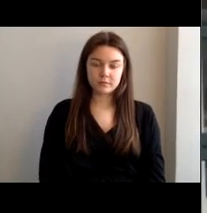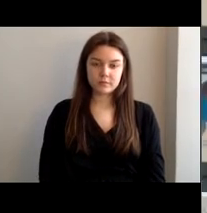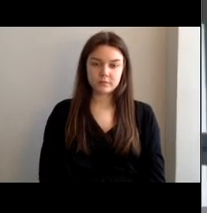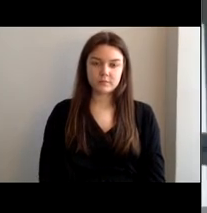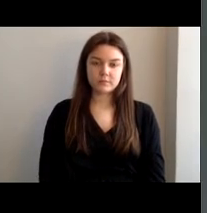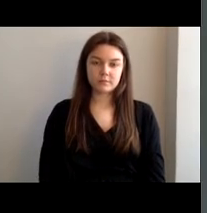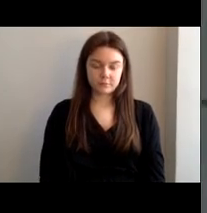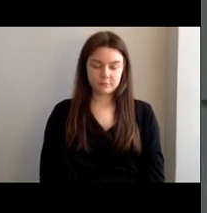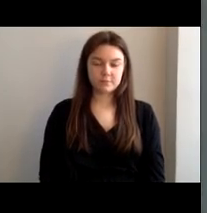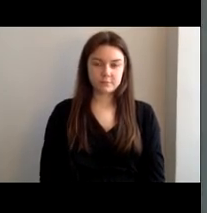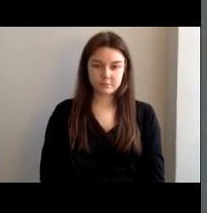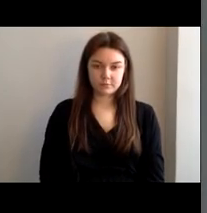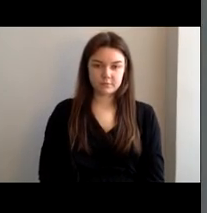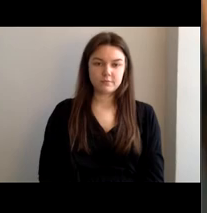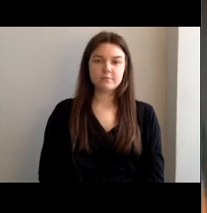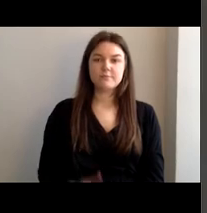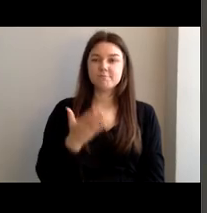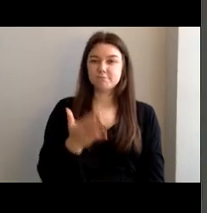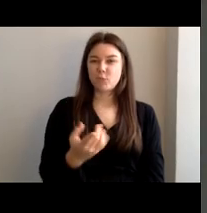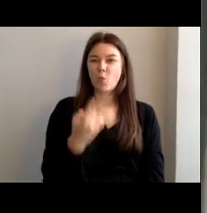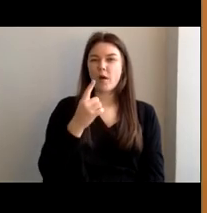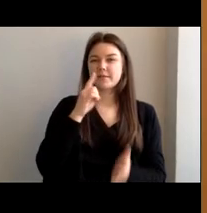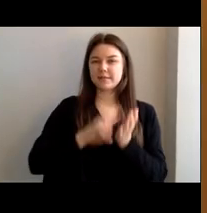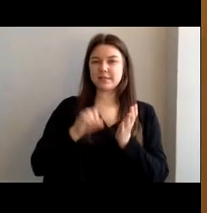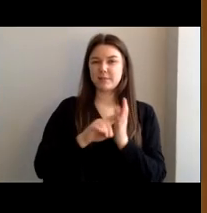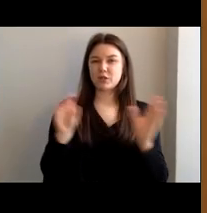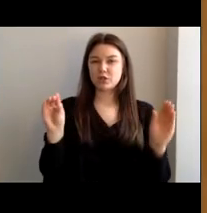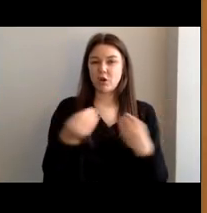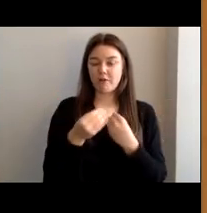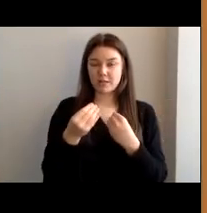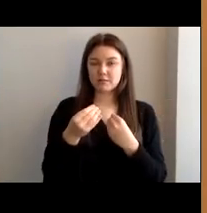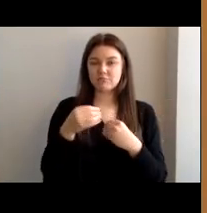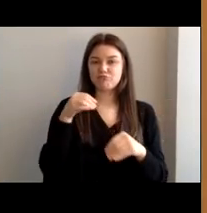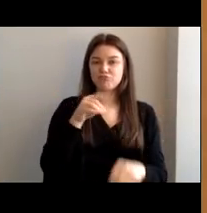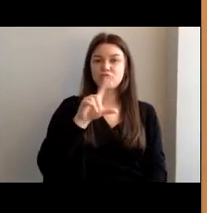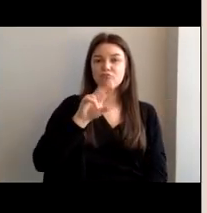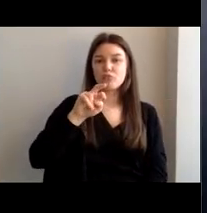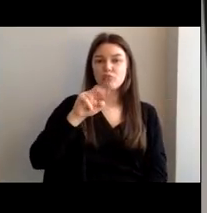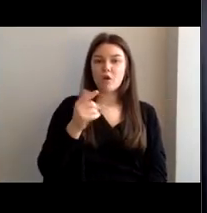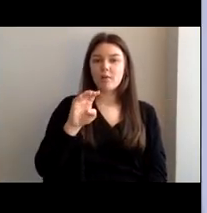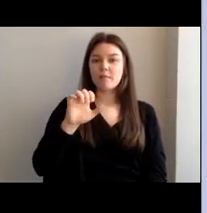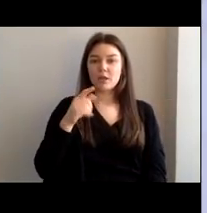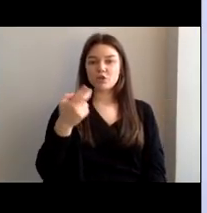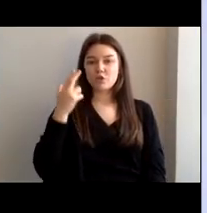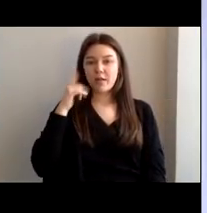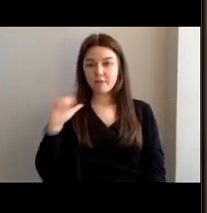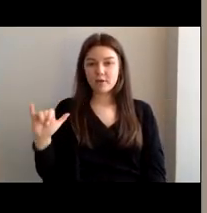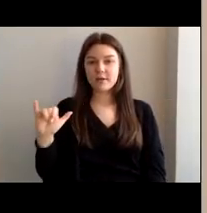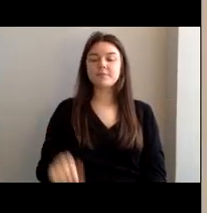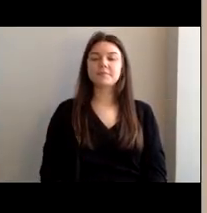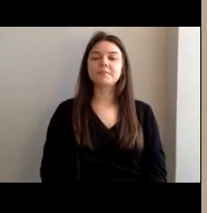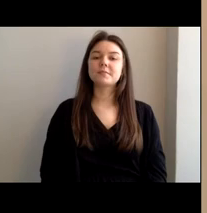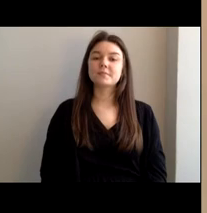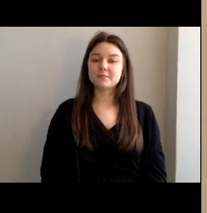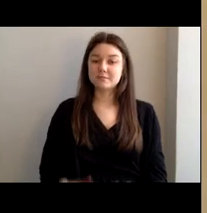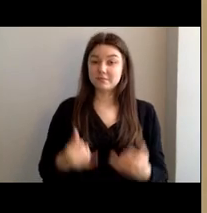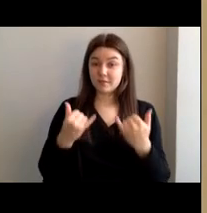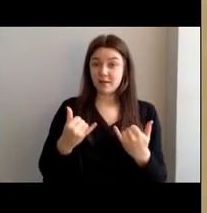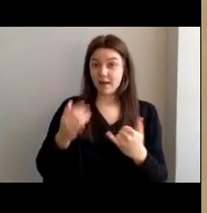All right, so this is one of our inspections office located in Long Beach, California. Today, I'm going to show you how